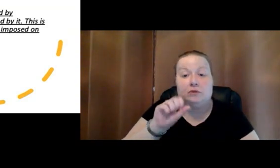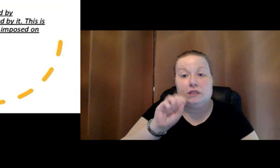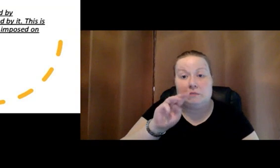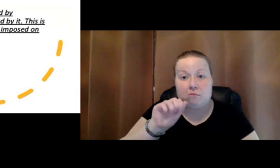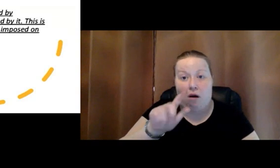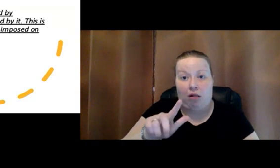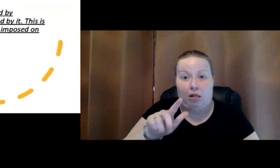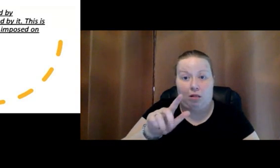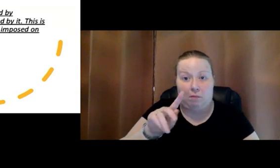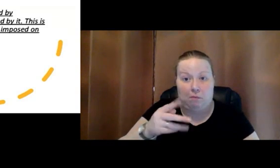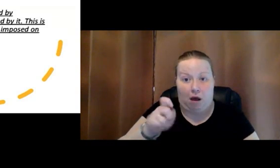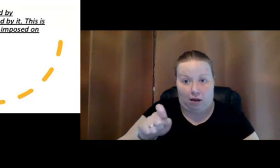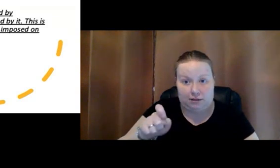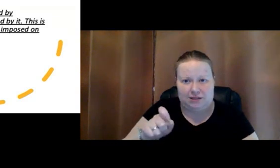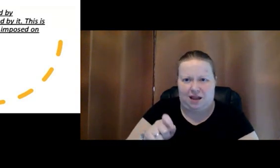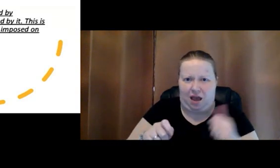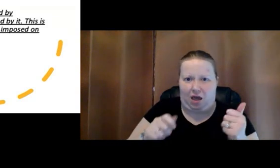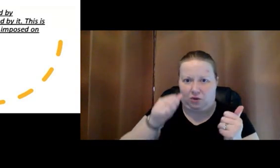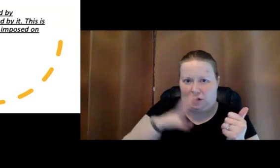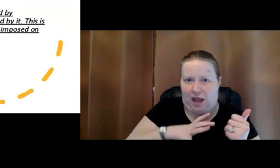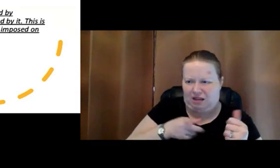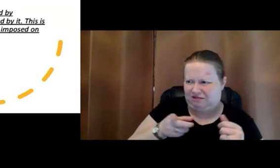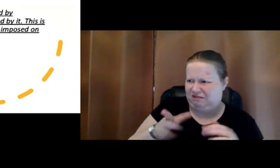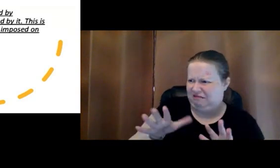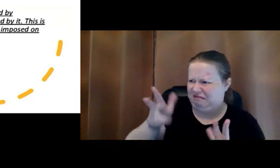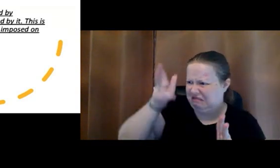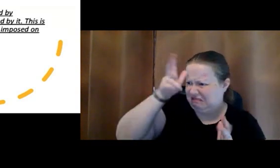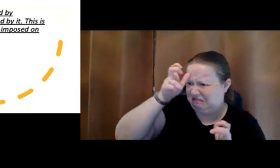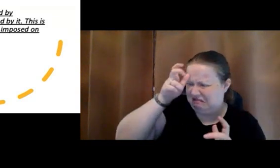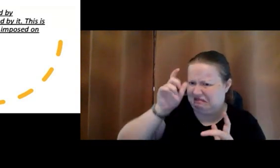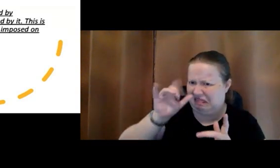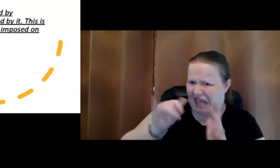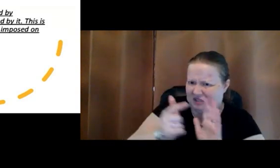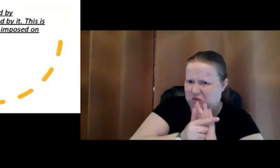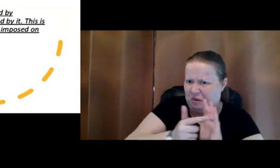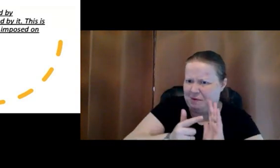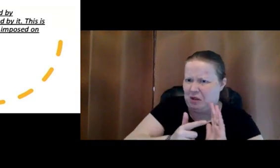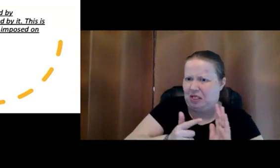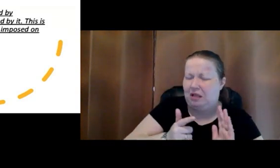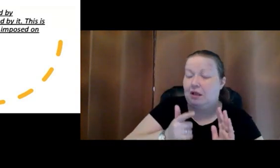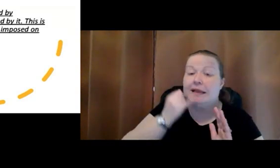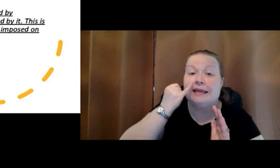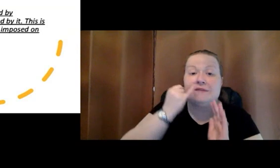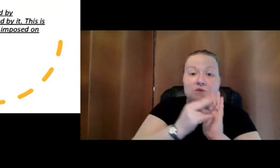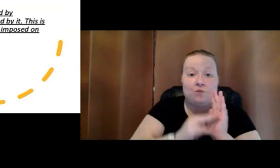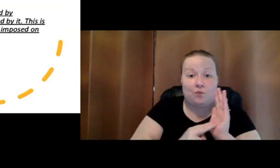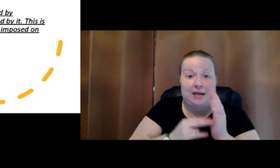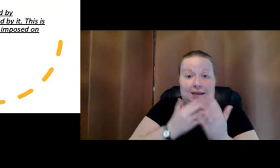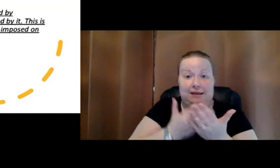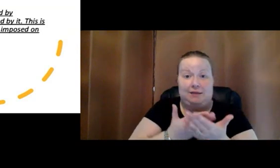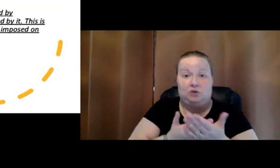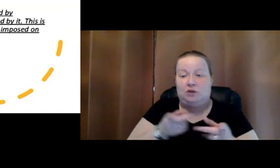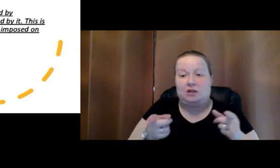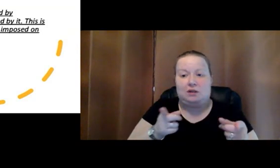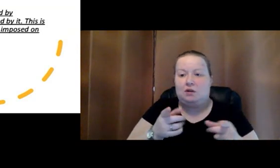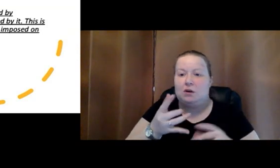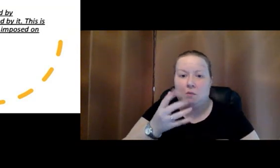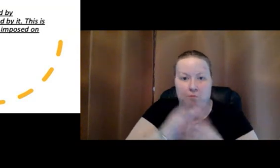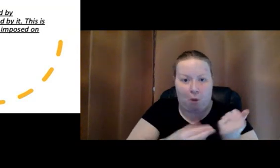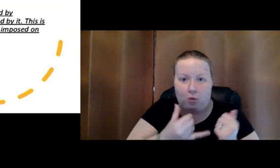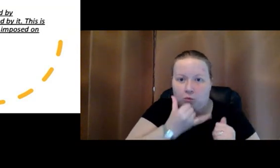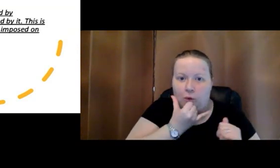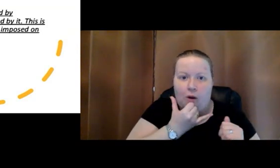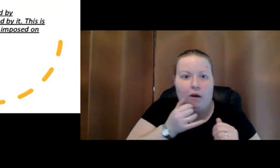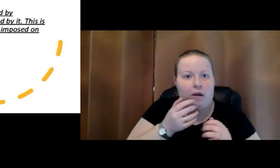fellow, William Douglas, was like, whoa, that's wicked, that's criminal. And if you read the literature, neither of these people were right, and neither of these people had